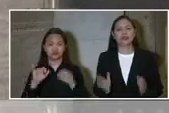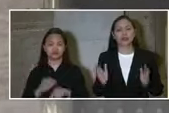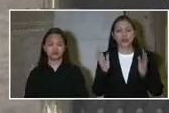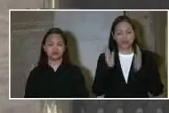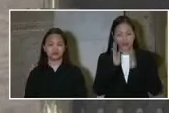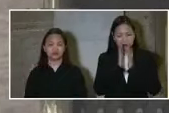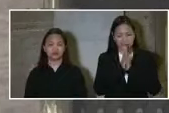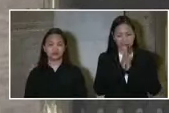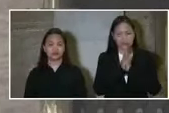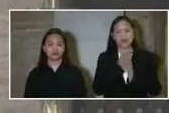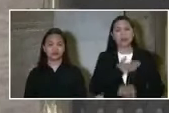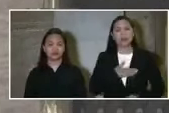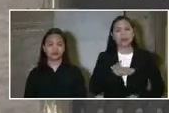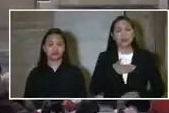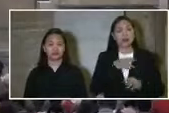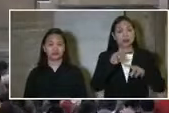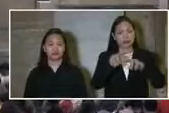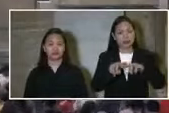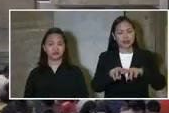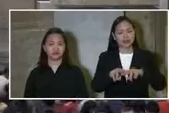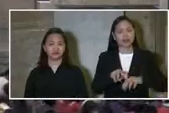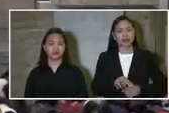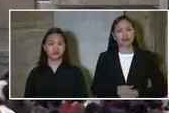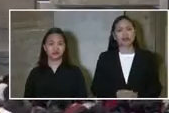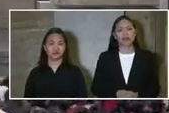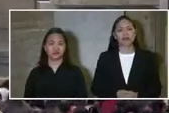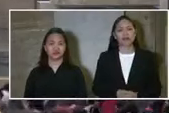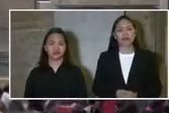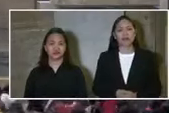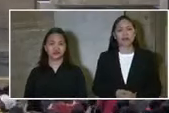Amen. Please be seated.